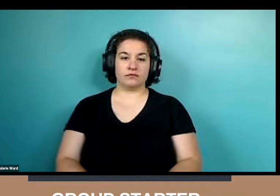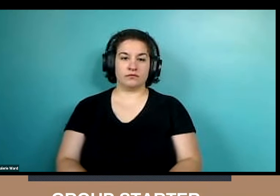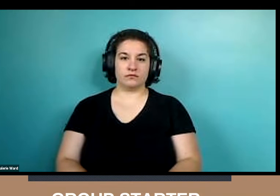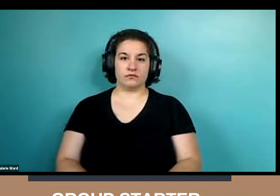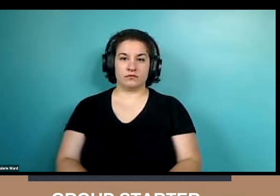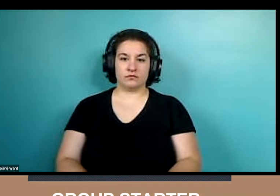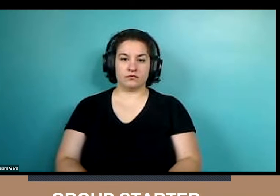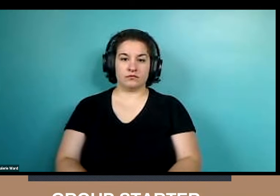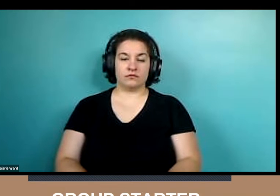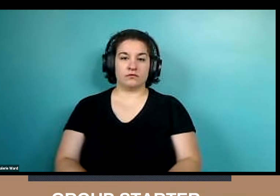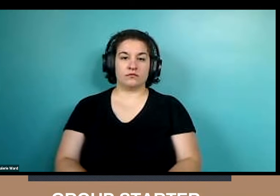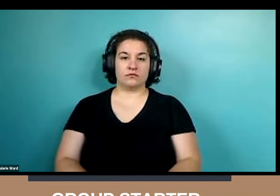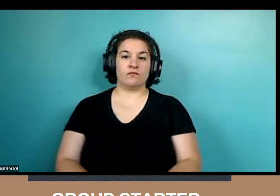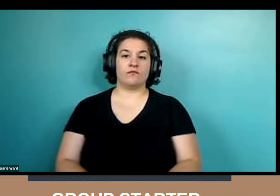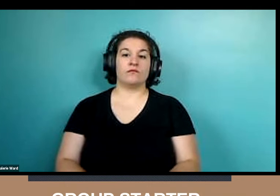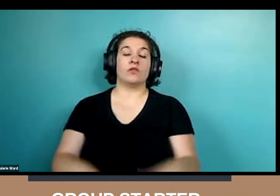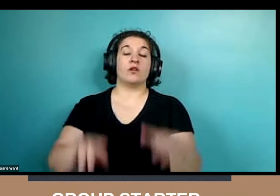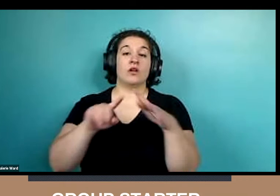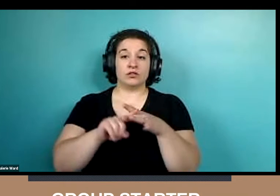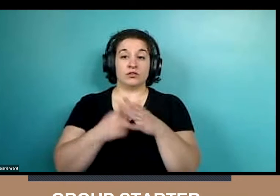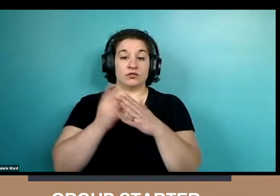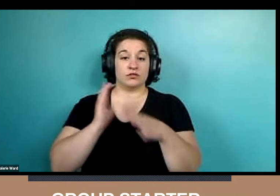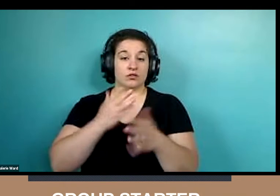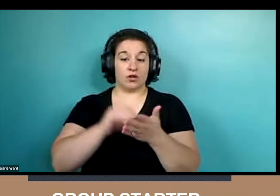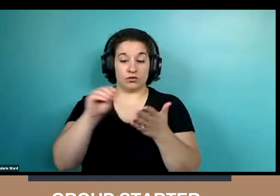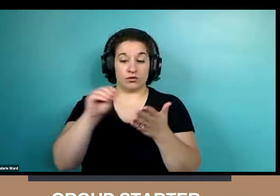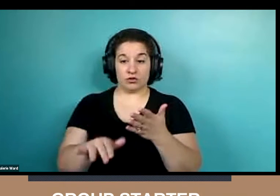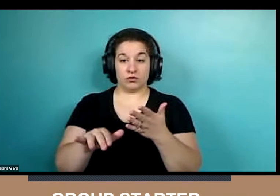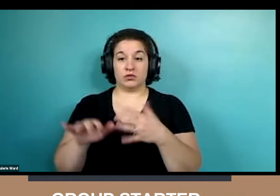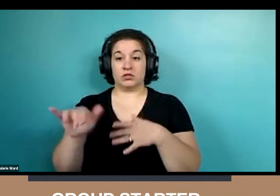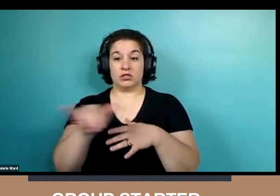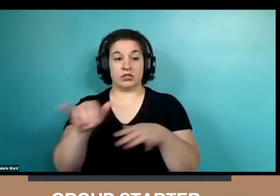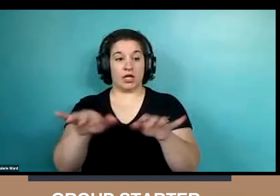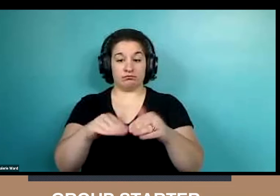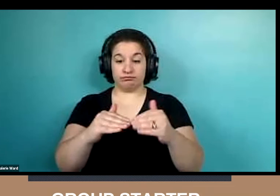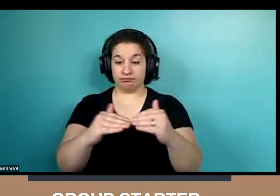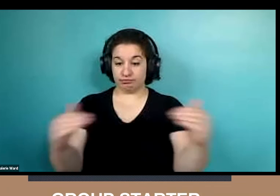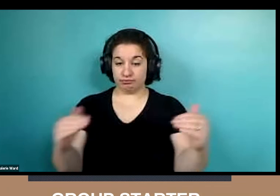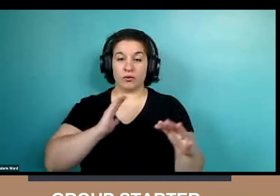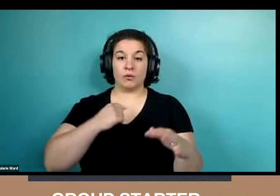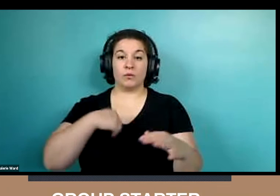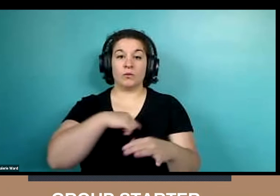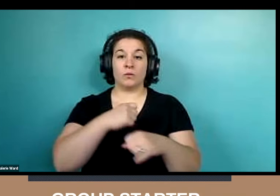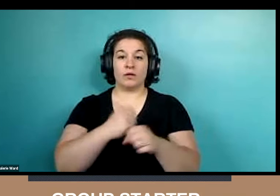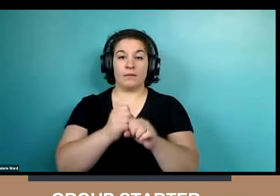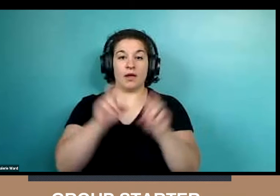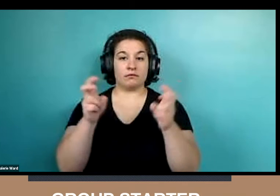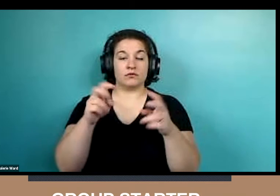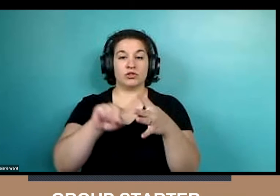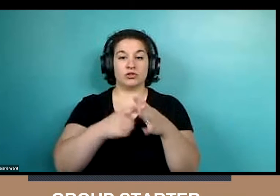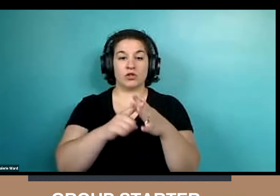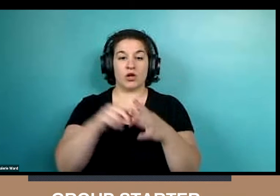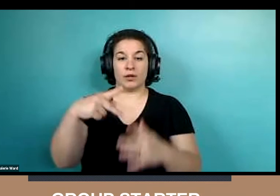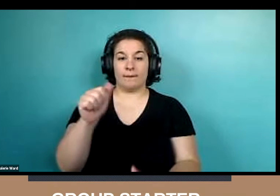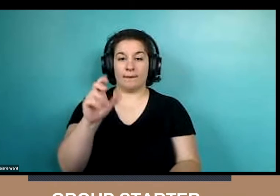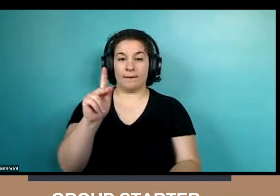To actively start all of our students on the same page, we create starter packs that prime our students with background